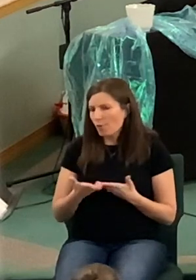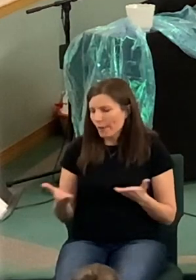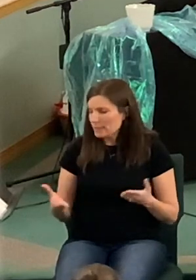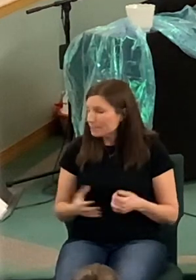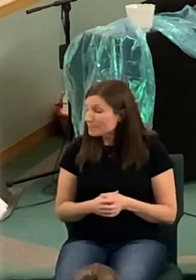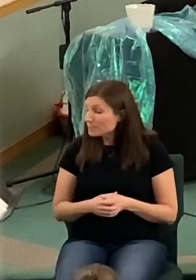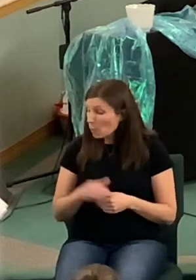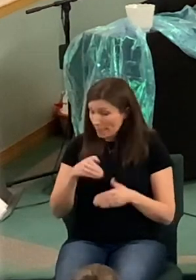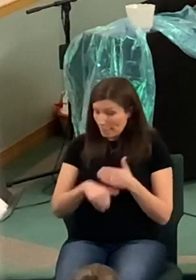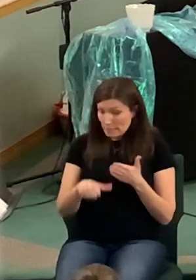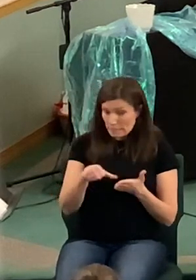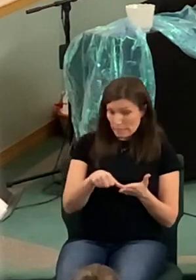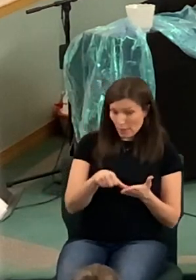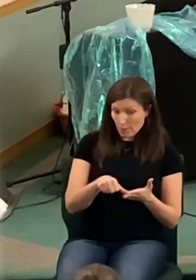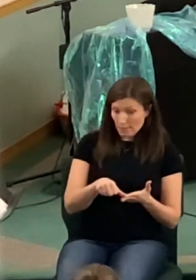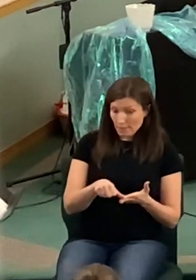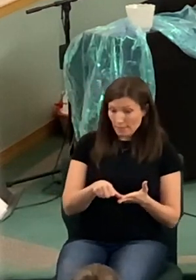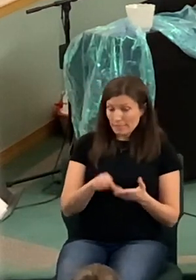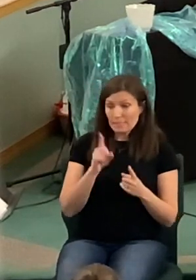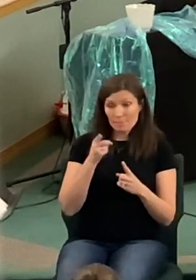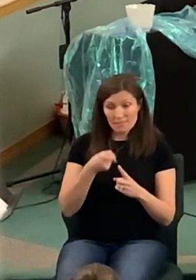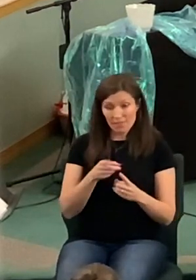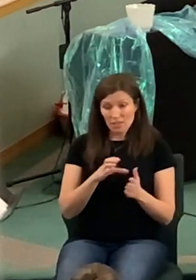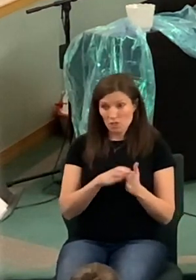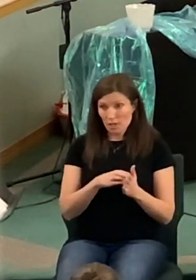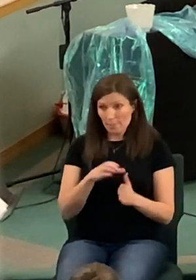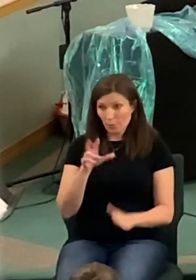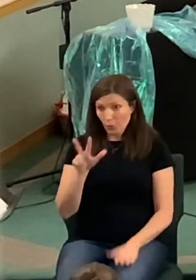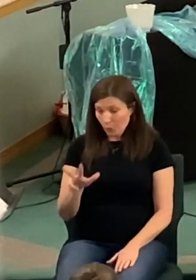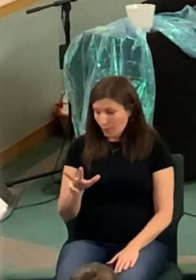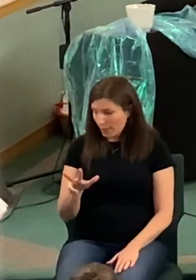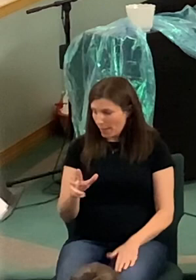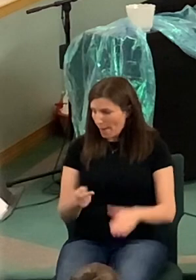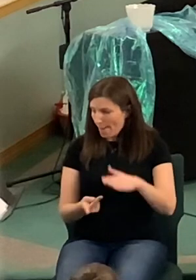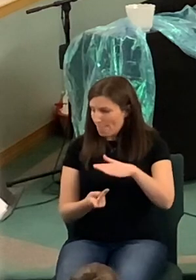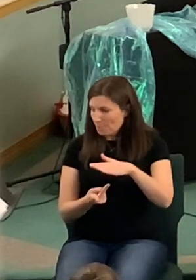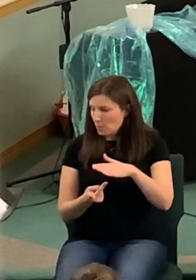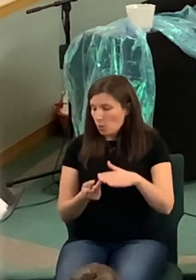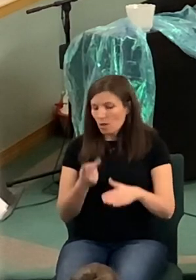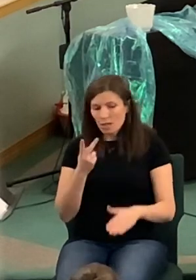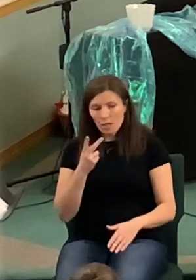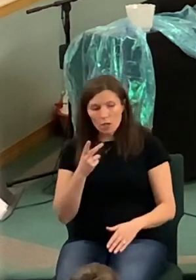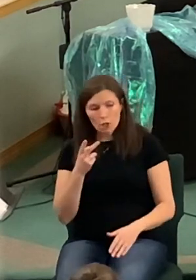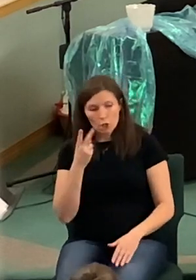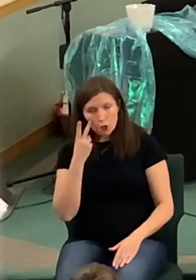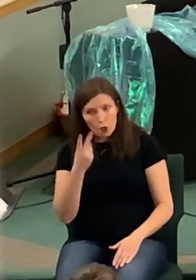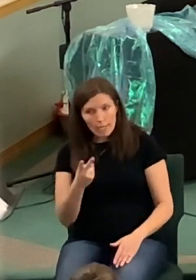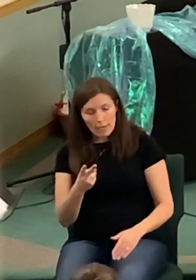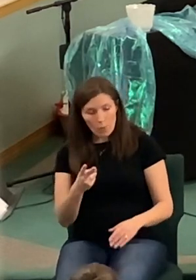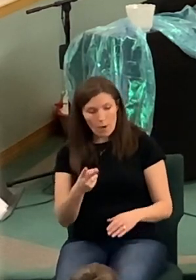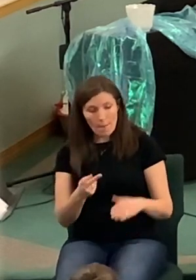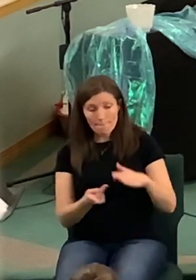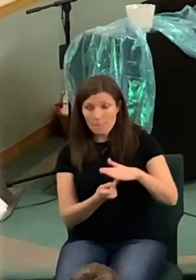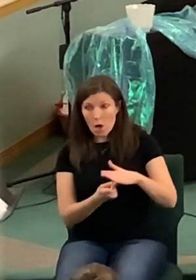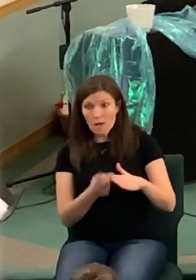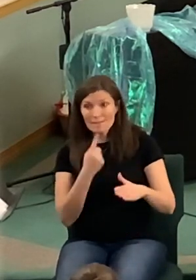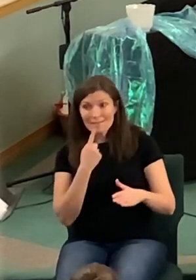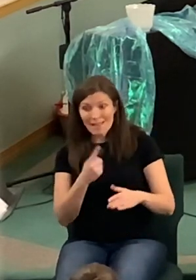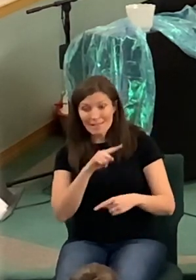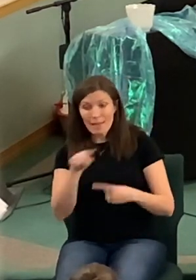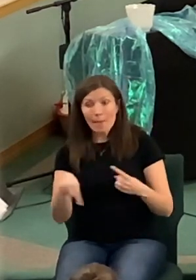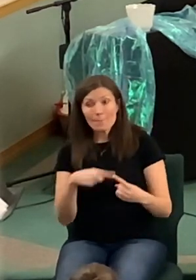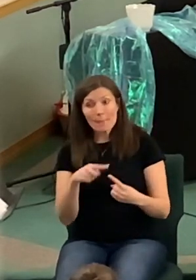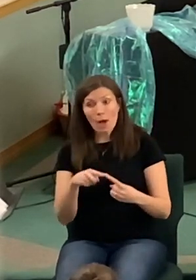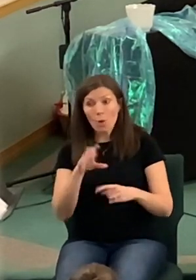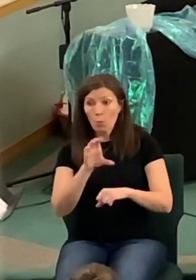So in this letter, and specifically in chapter 3, we're going to look at what Paul says about work. How he describes